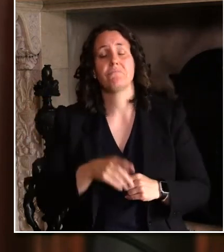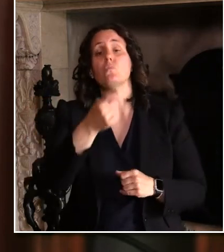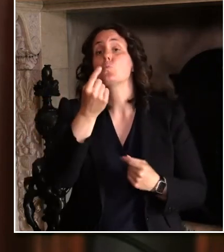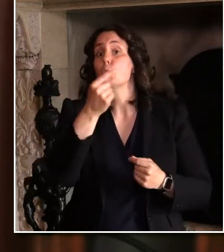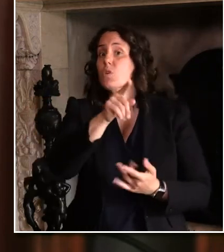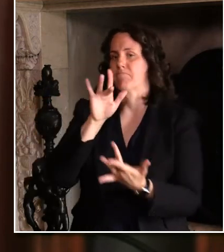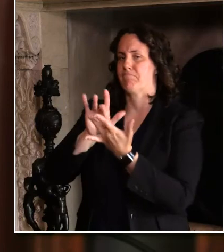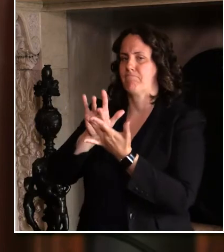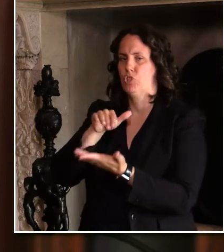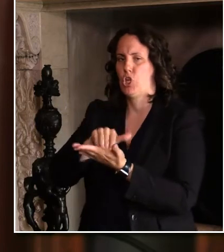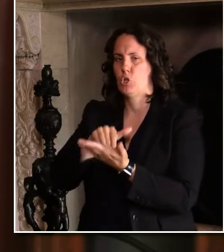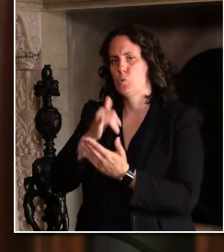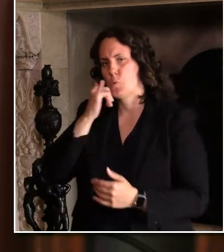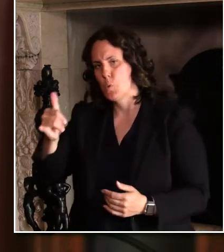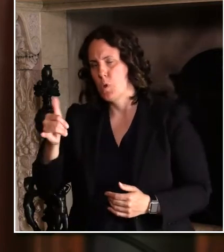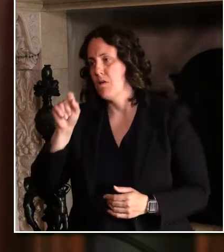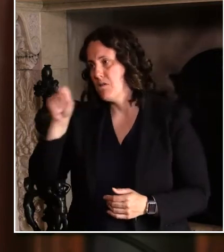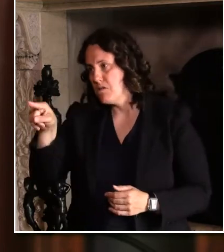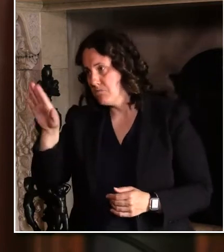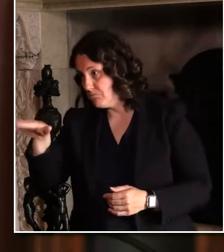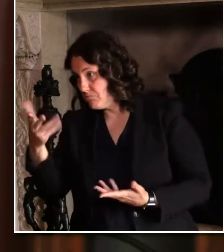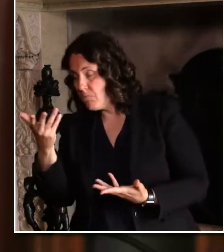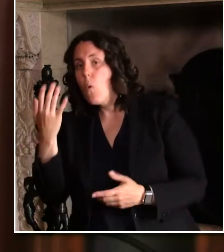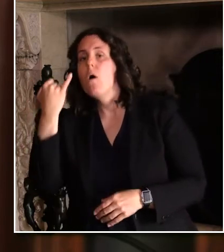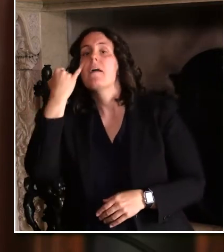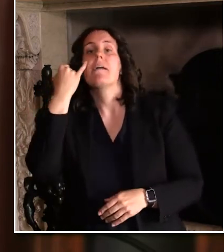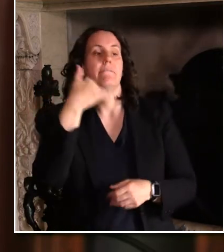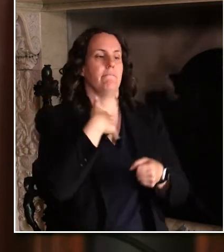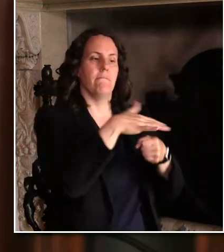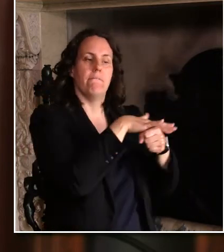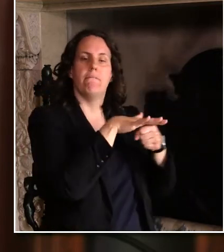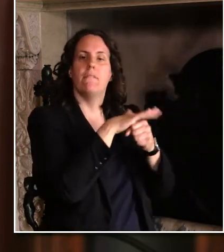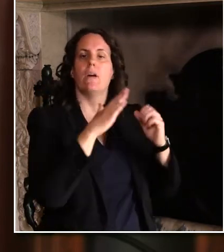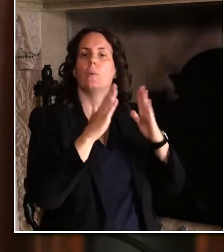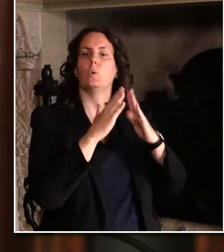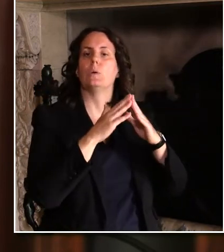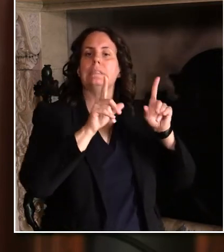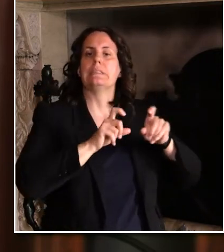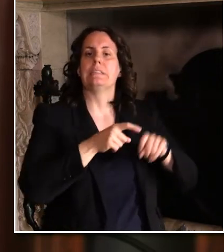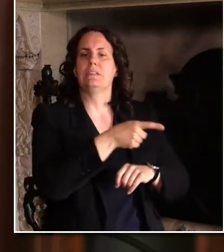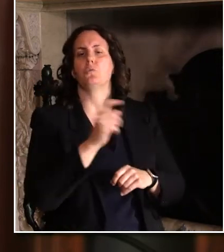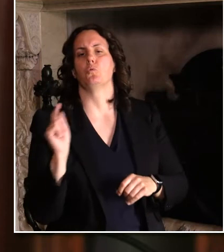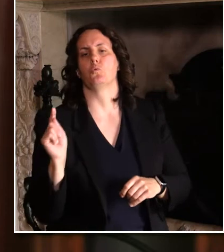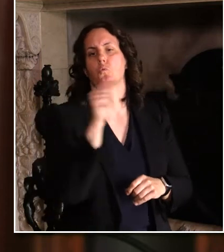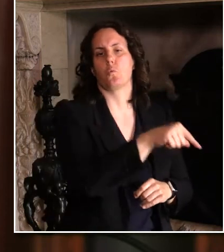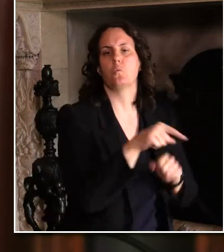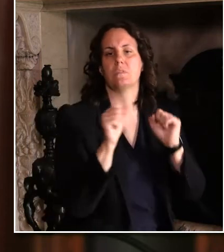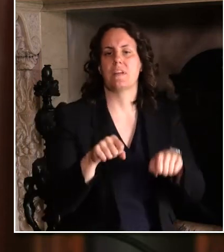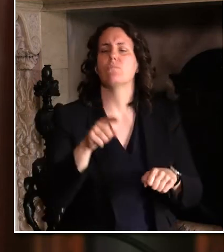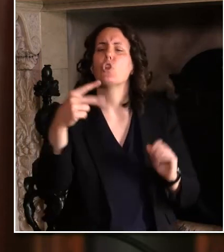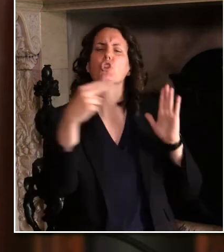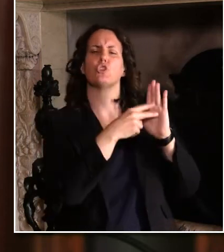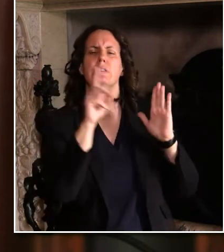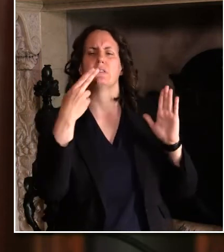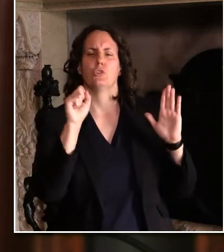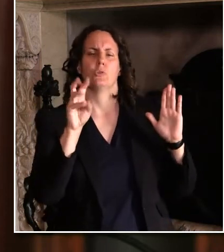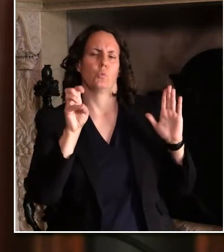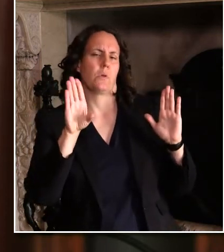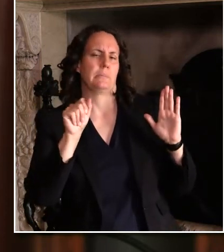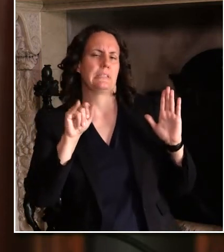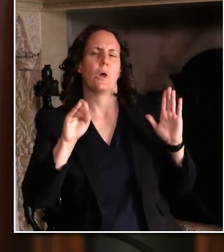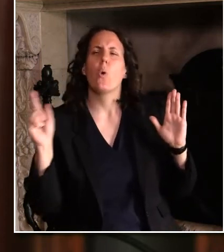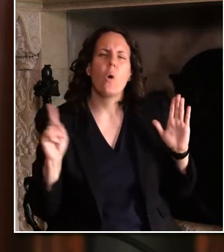locations of community-based testing sites, and I'd encourage you to check back frequently as we add testing sites on an ongoing basis.